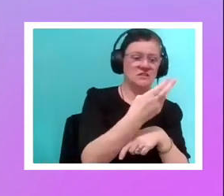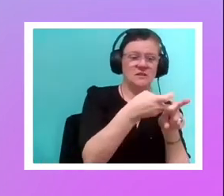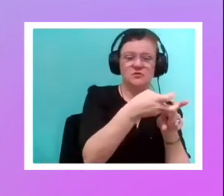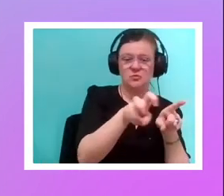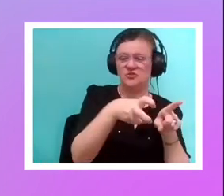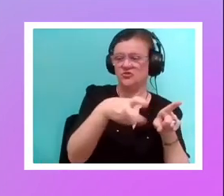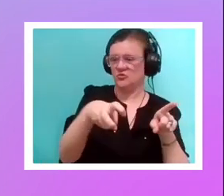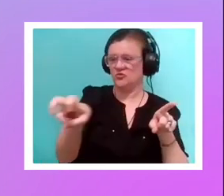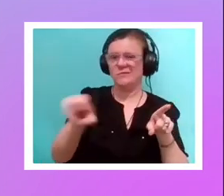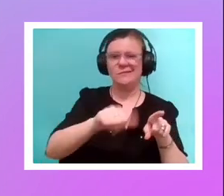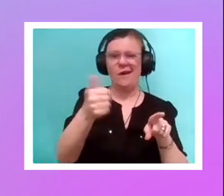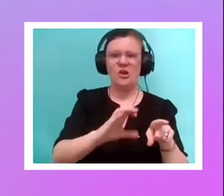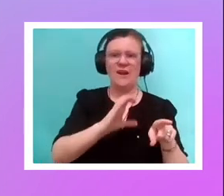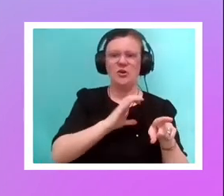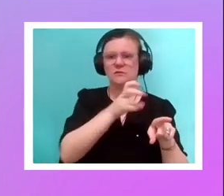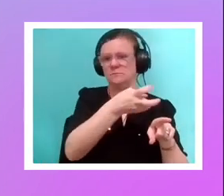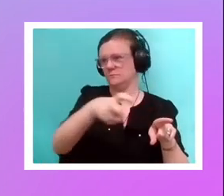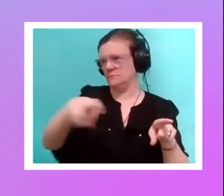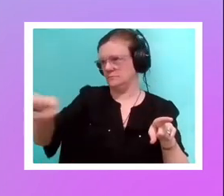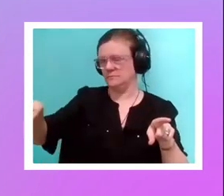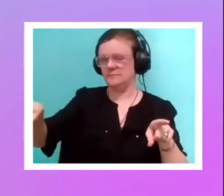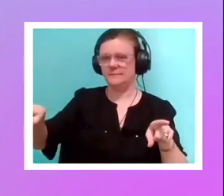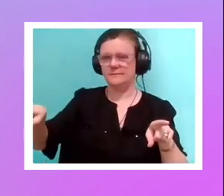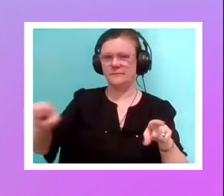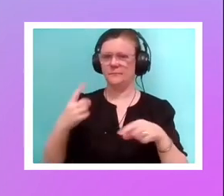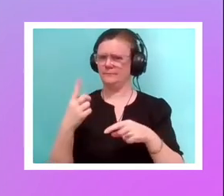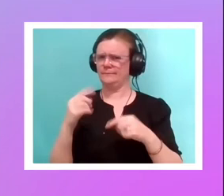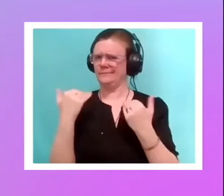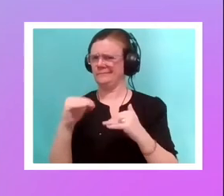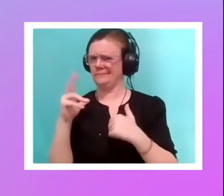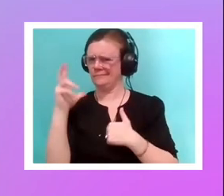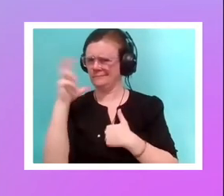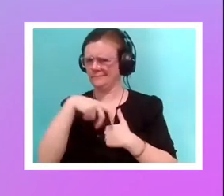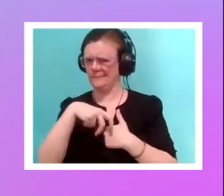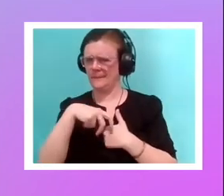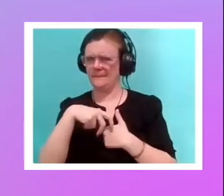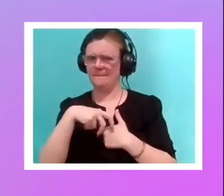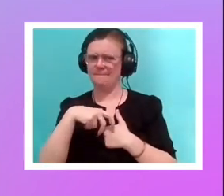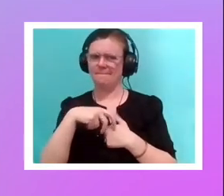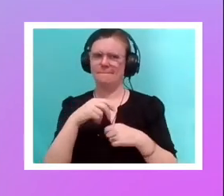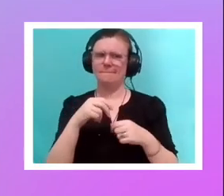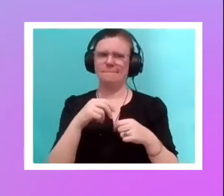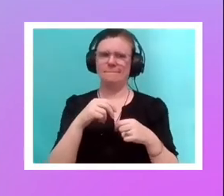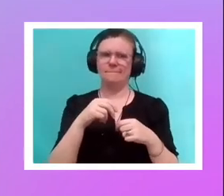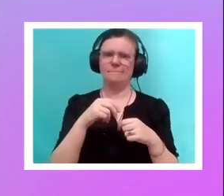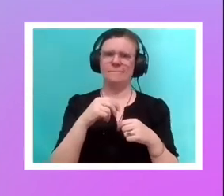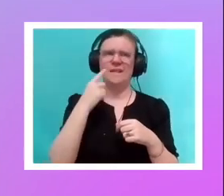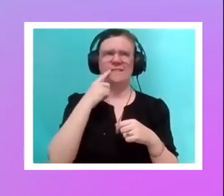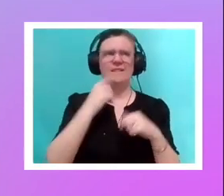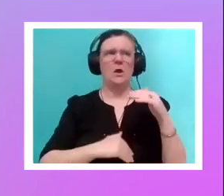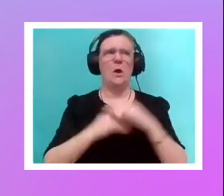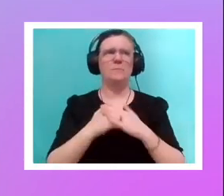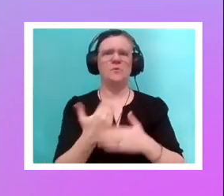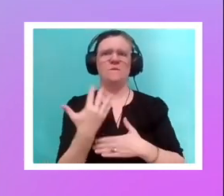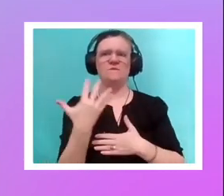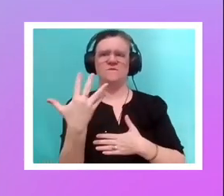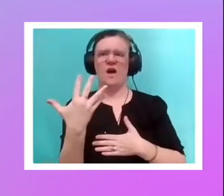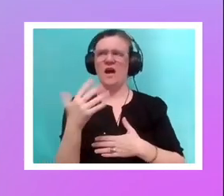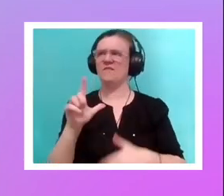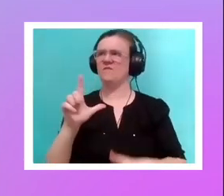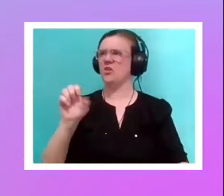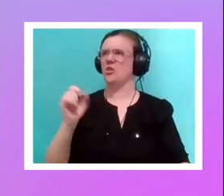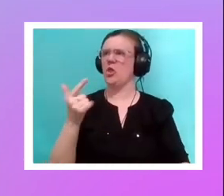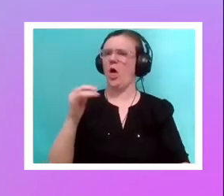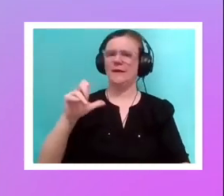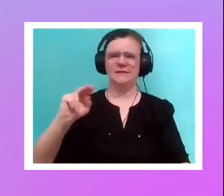personas on the Chromebooks. The only kind of strange limitation we found with that was that you can only have up to 5 different logins or